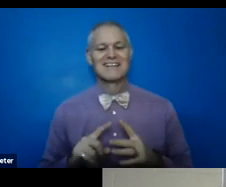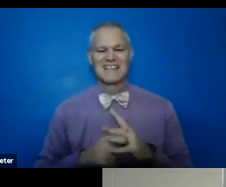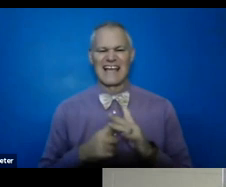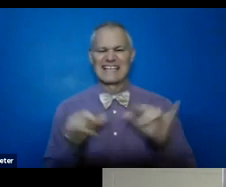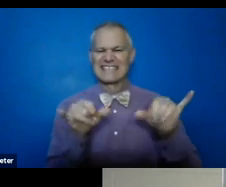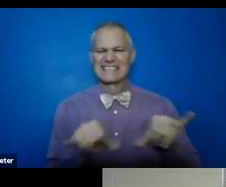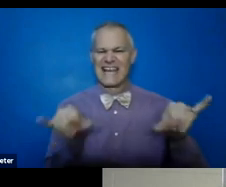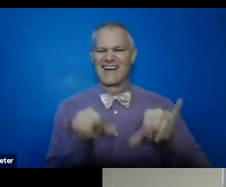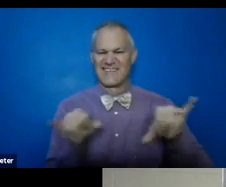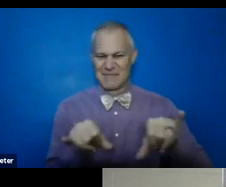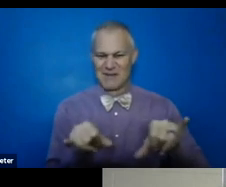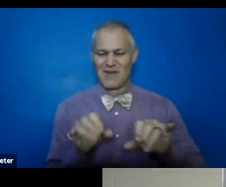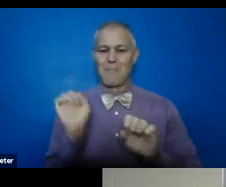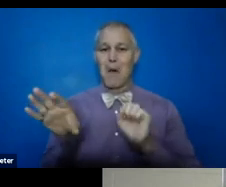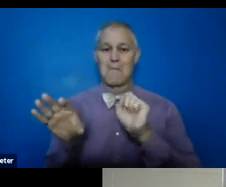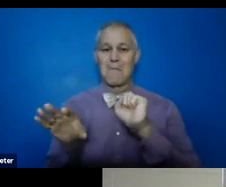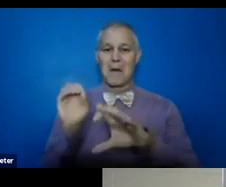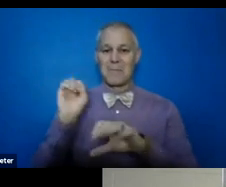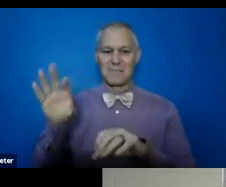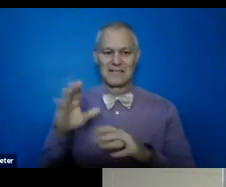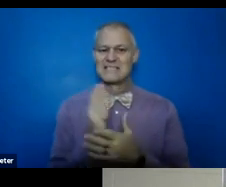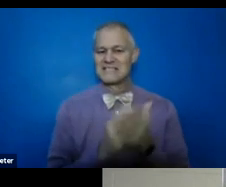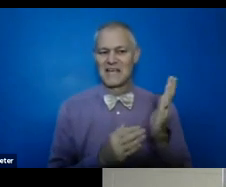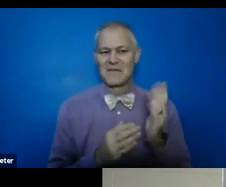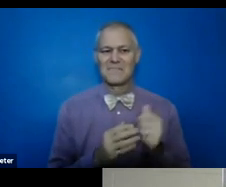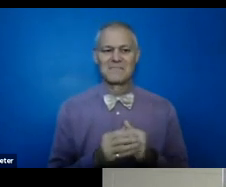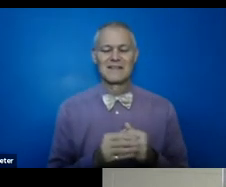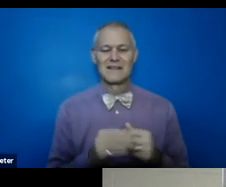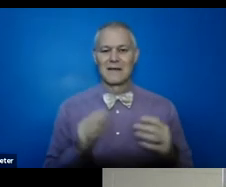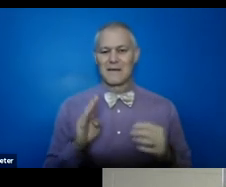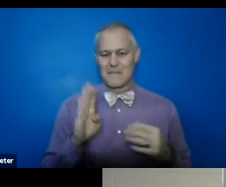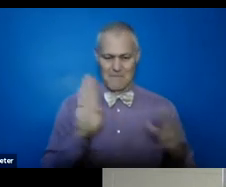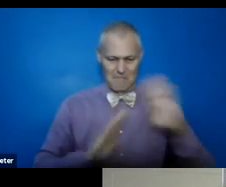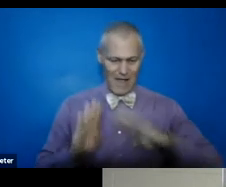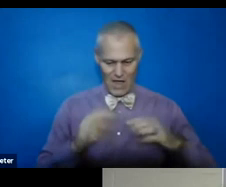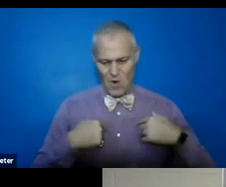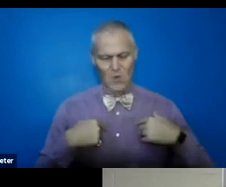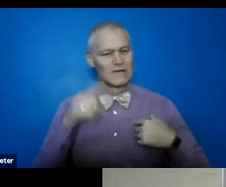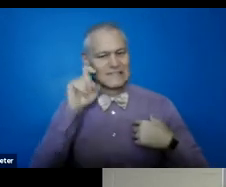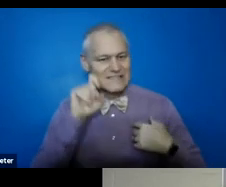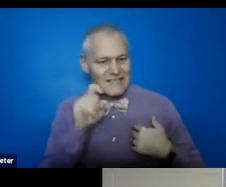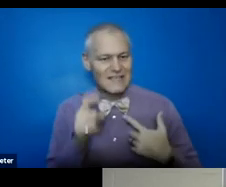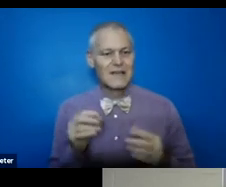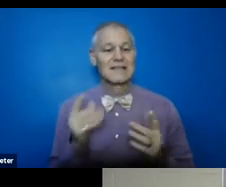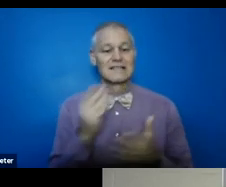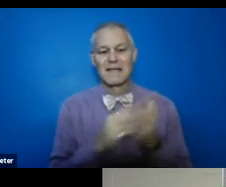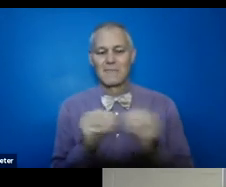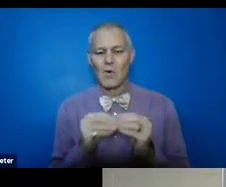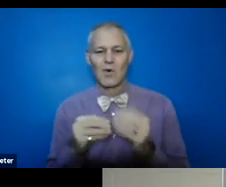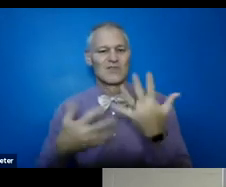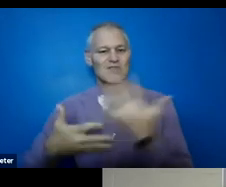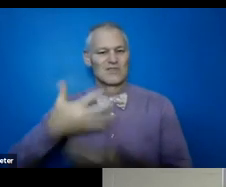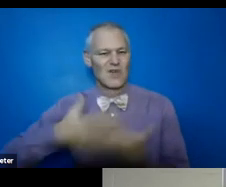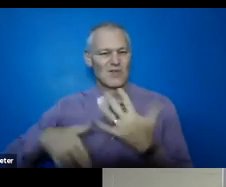things will come out. Some of them will be strictly like biological and sex based. Some will be more those social kind